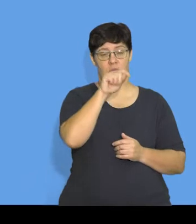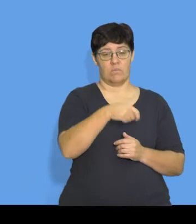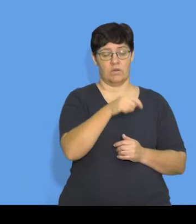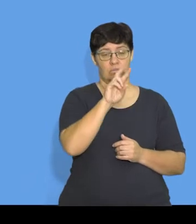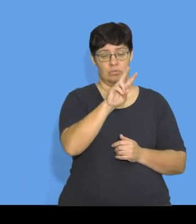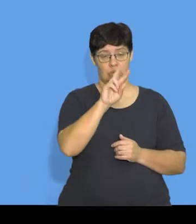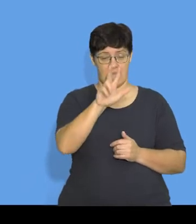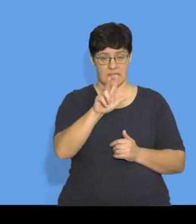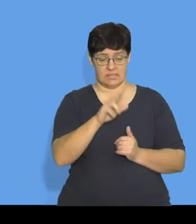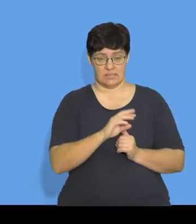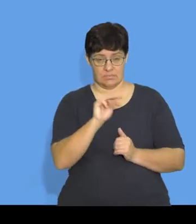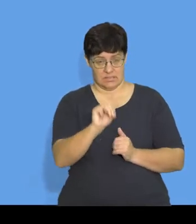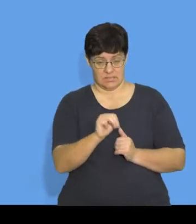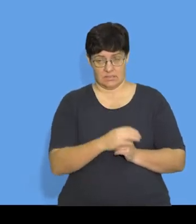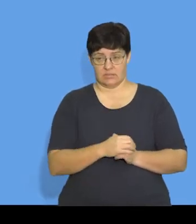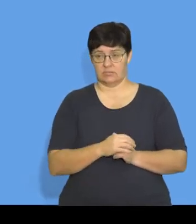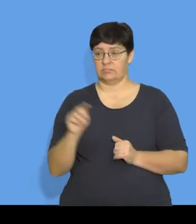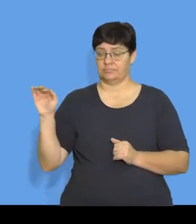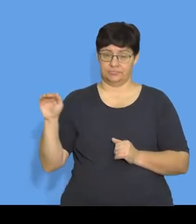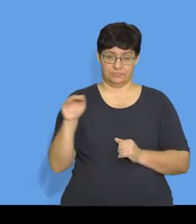1,28, and this one here